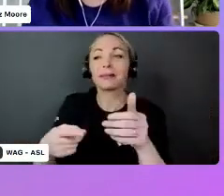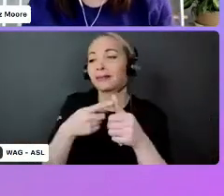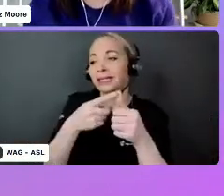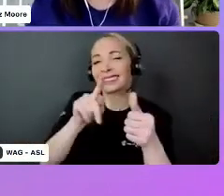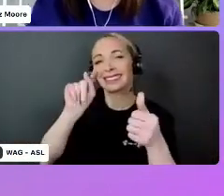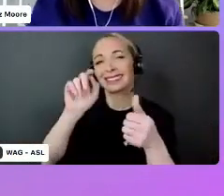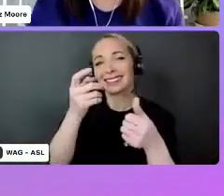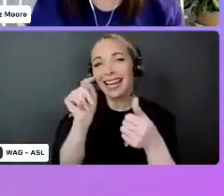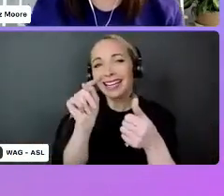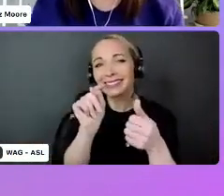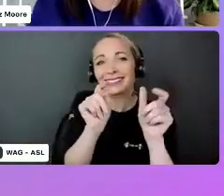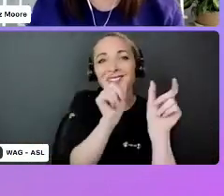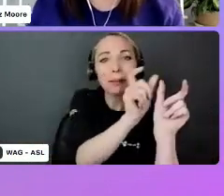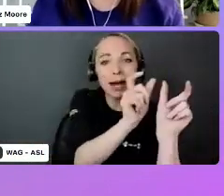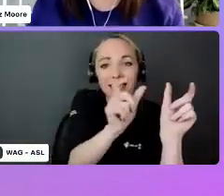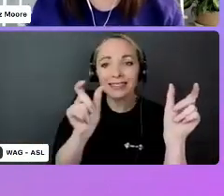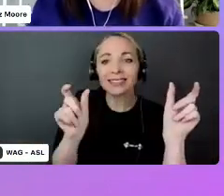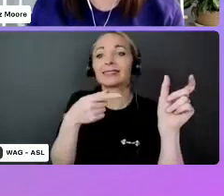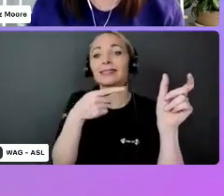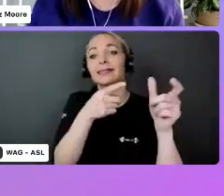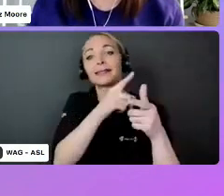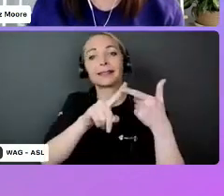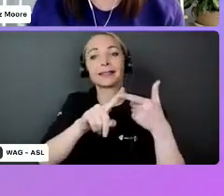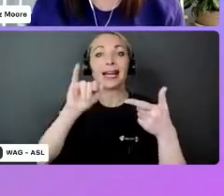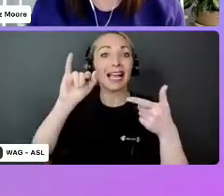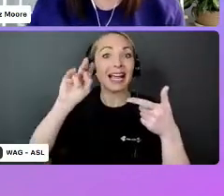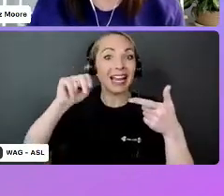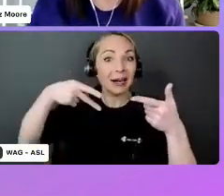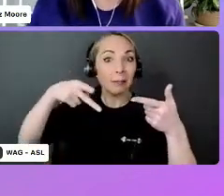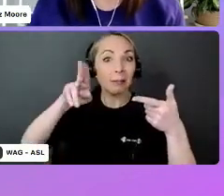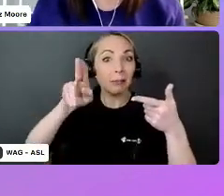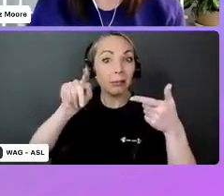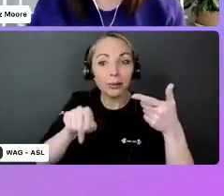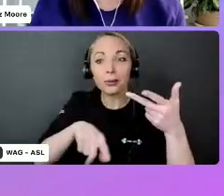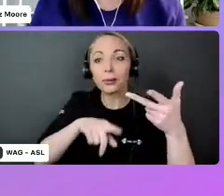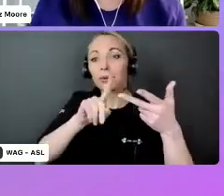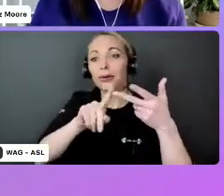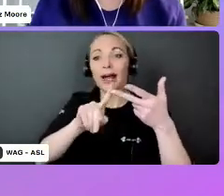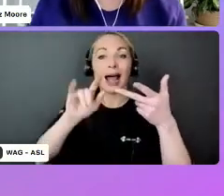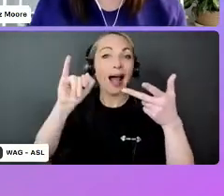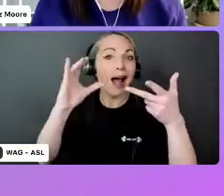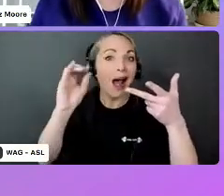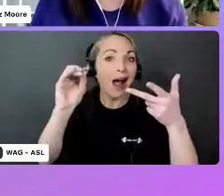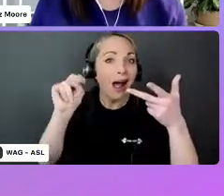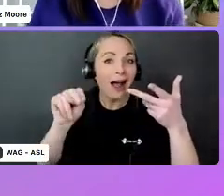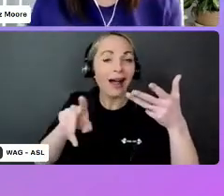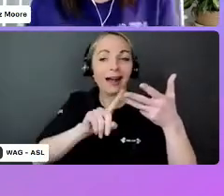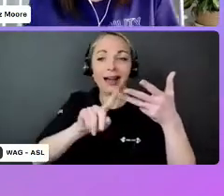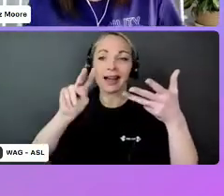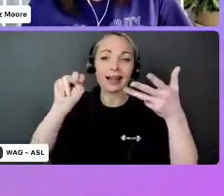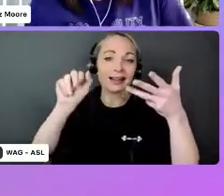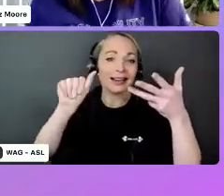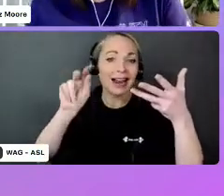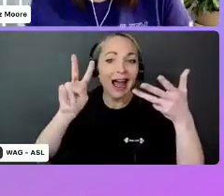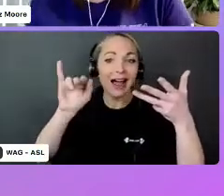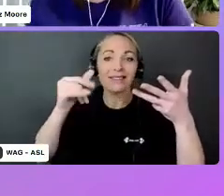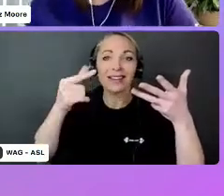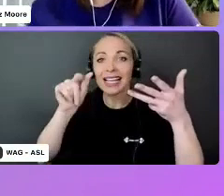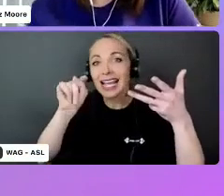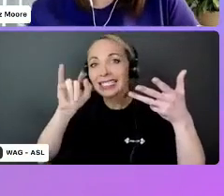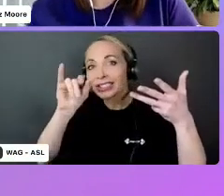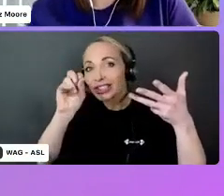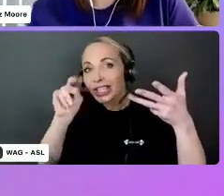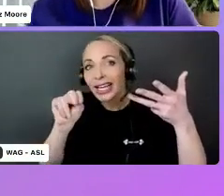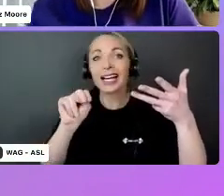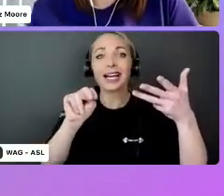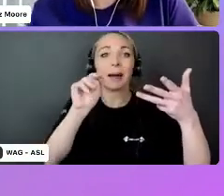icons, navigation menus, and navigation items. But then there are some cases that are a little bit more complicated that we might